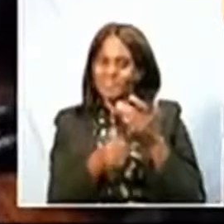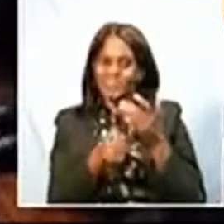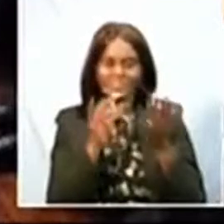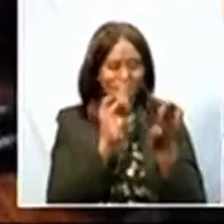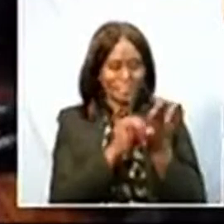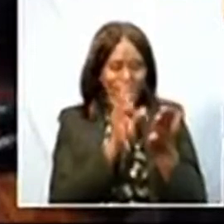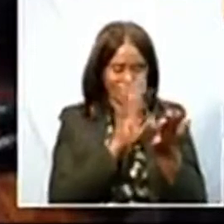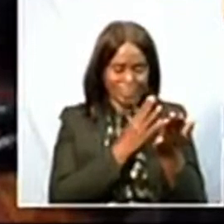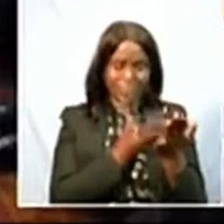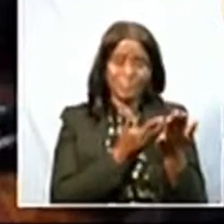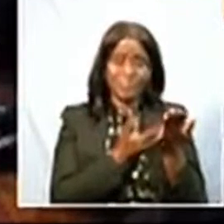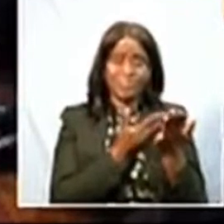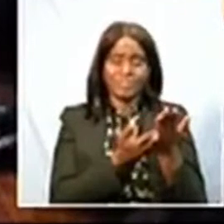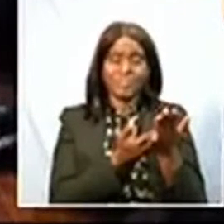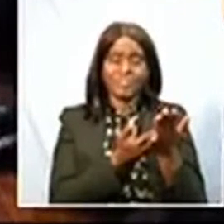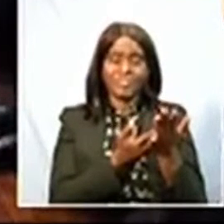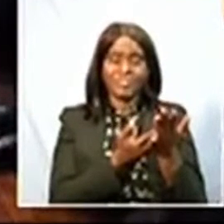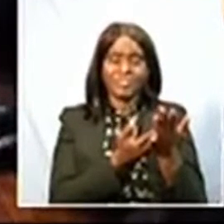here.